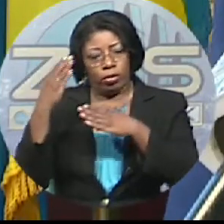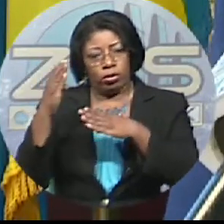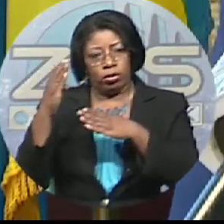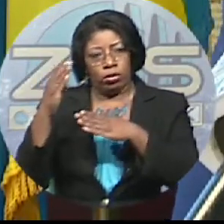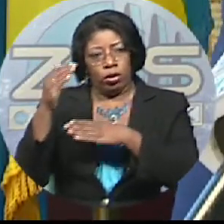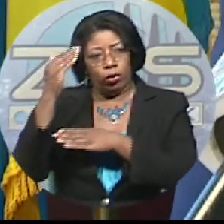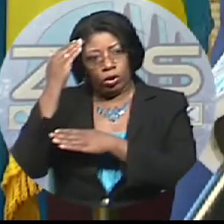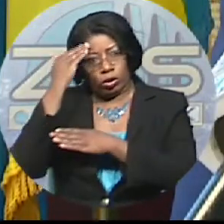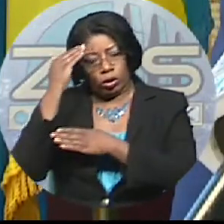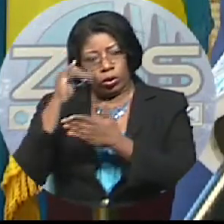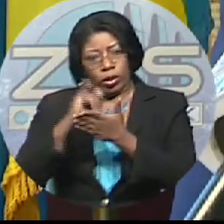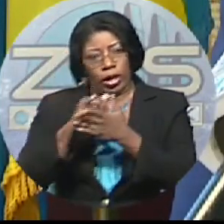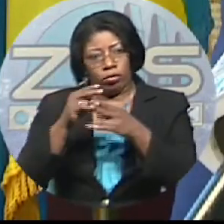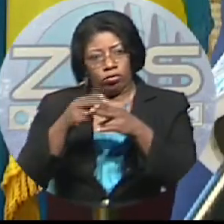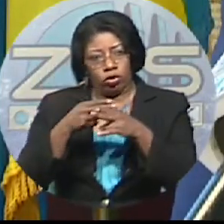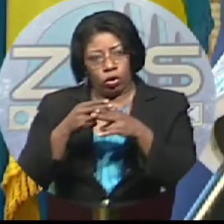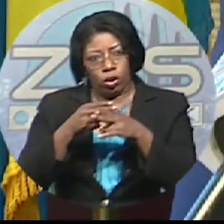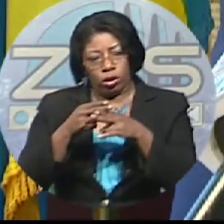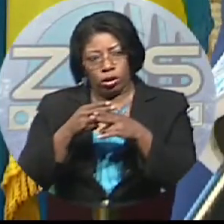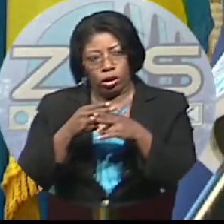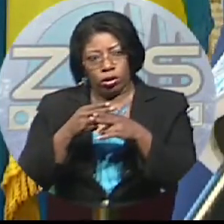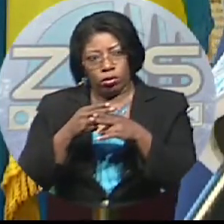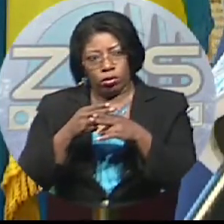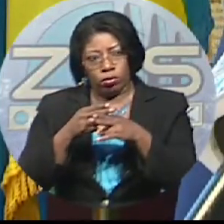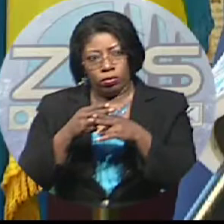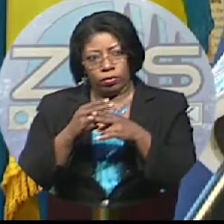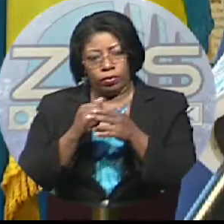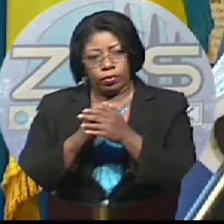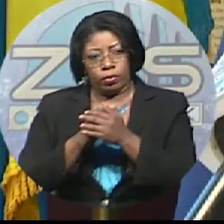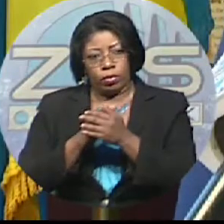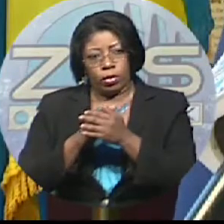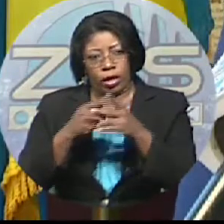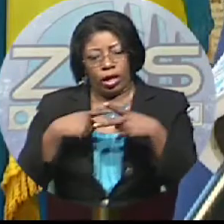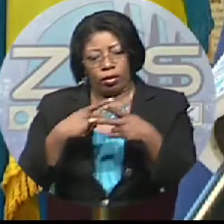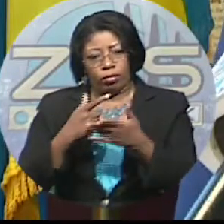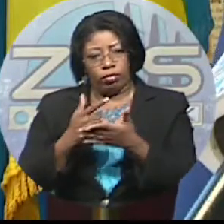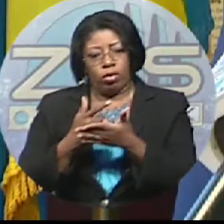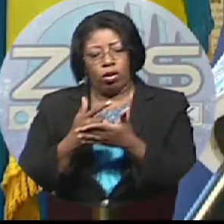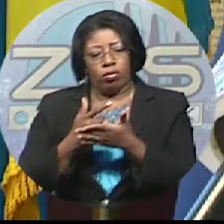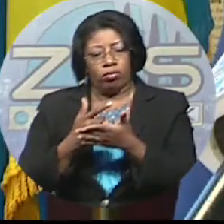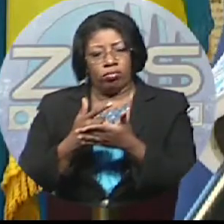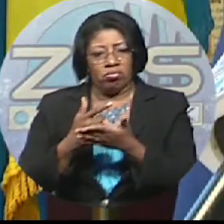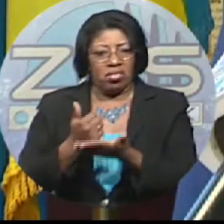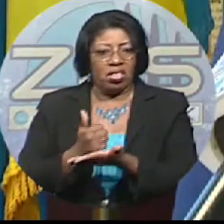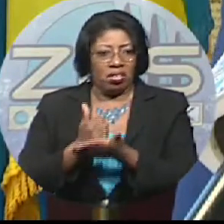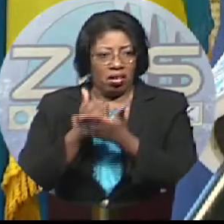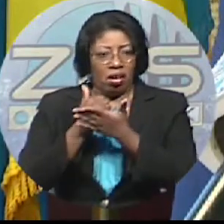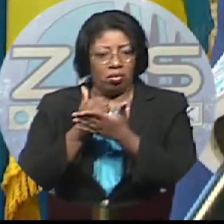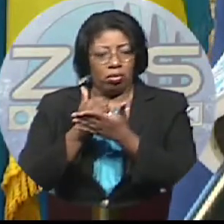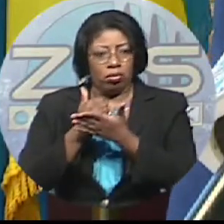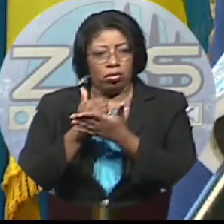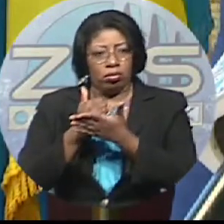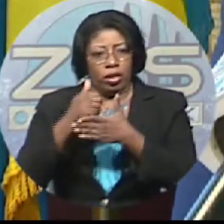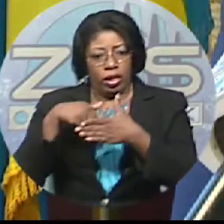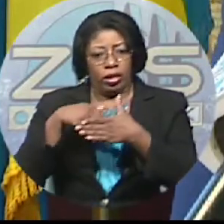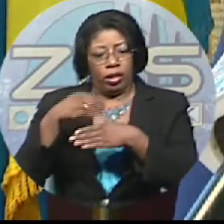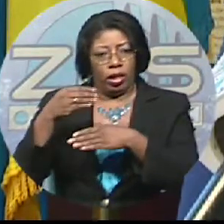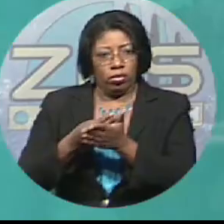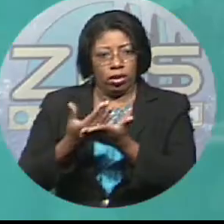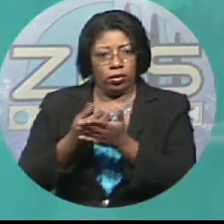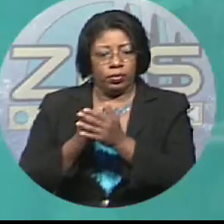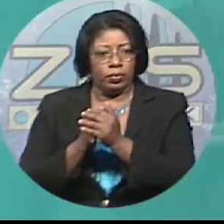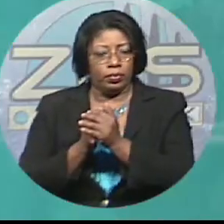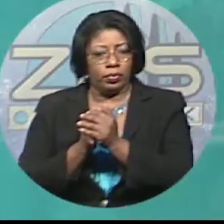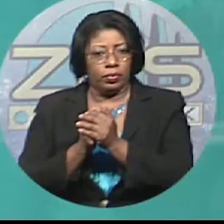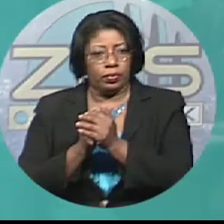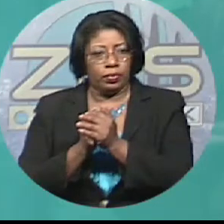assured that in very short order, relief in respect to their pocketbooks as it relates to the cost of electricity is in hand and in sight.